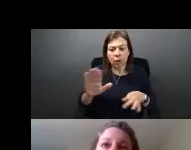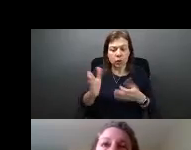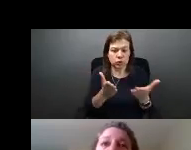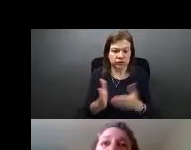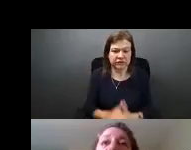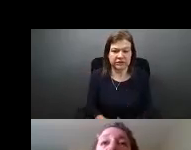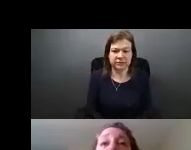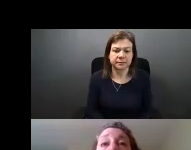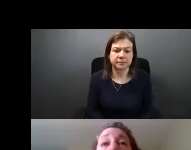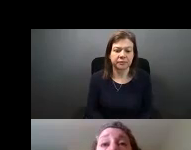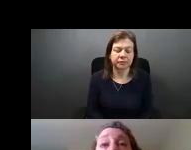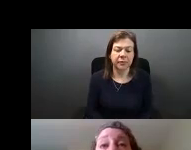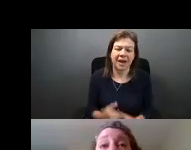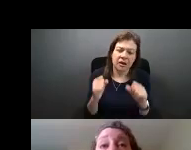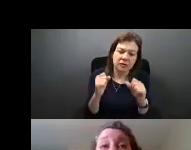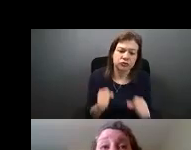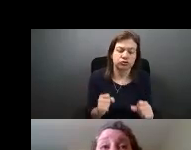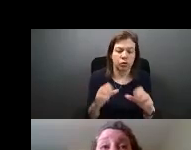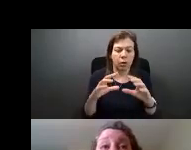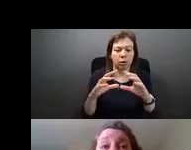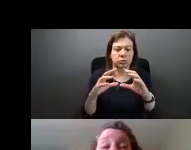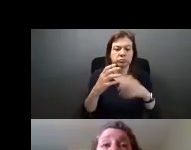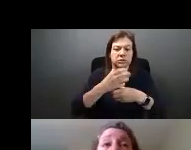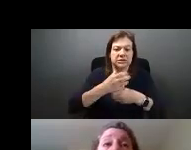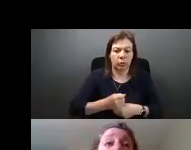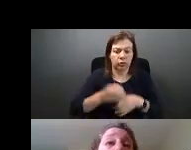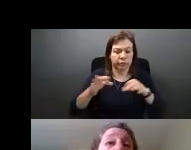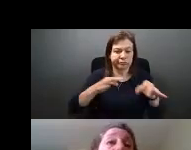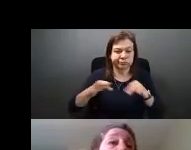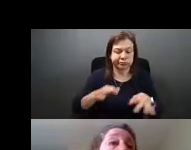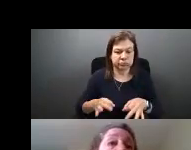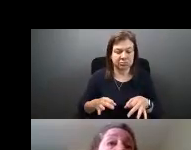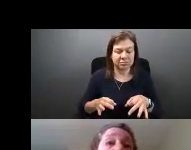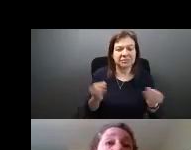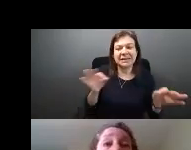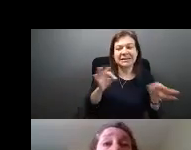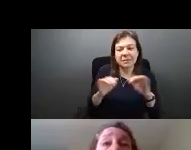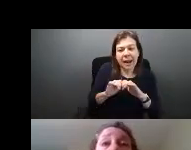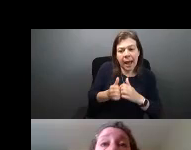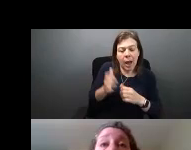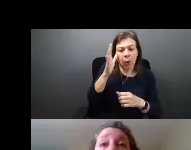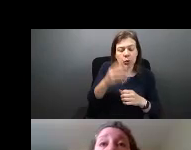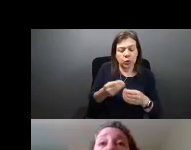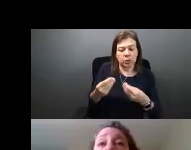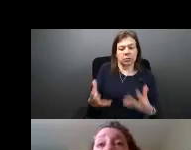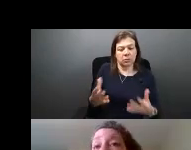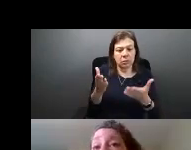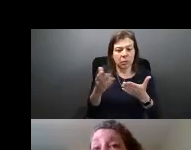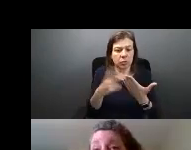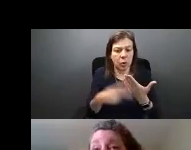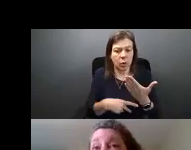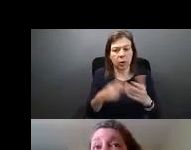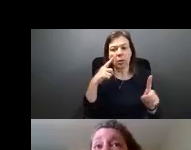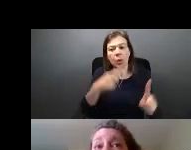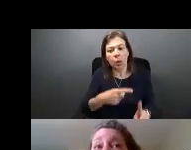services. Have a strong summary description. Tell us how you will deliver the program, goals